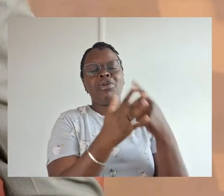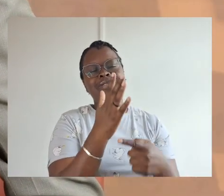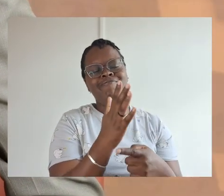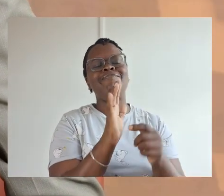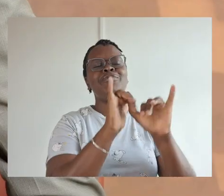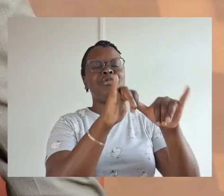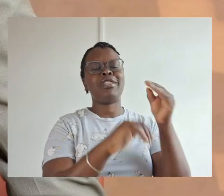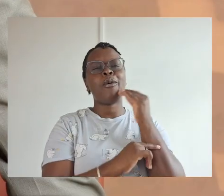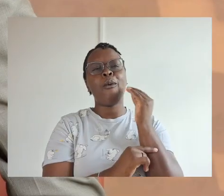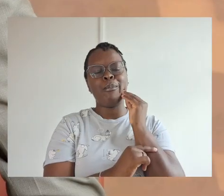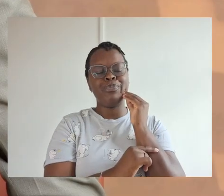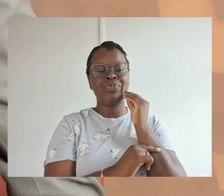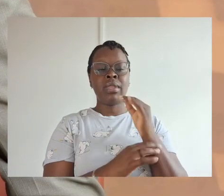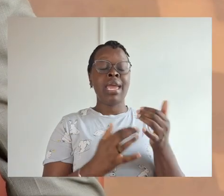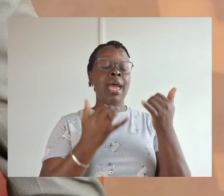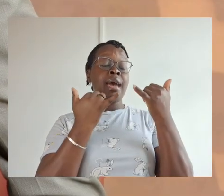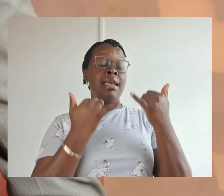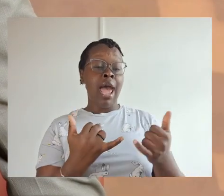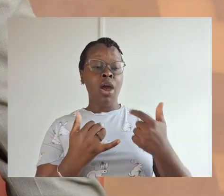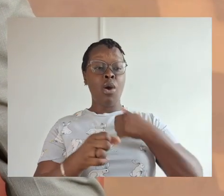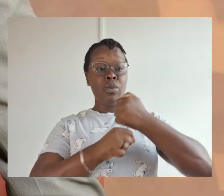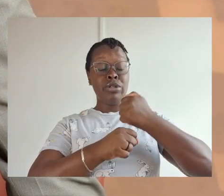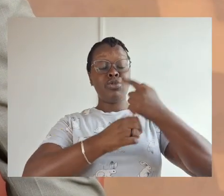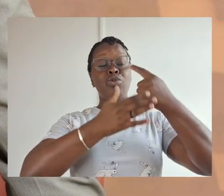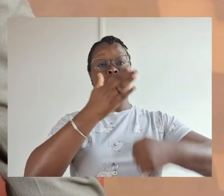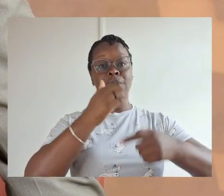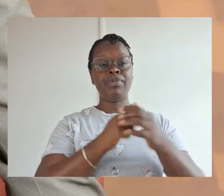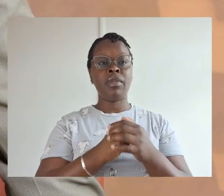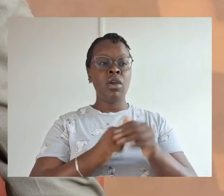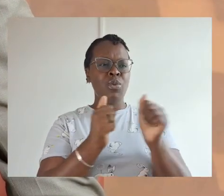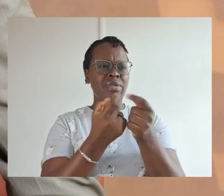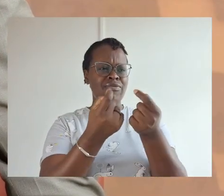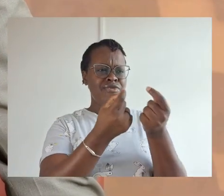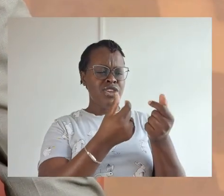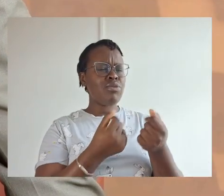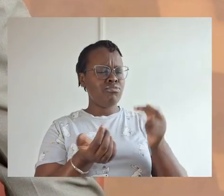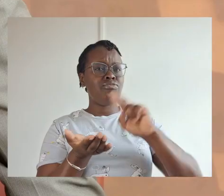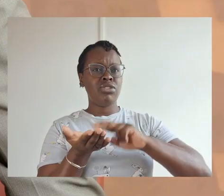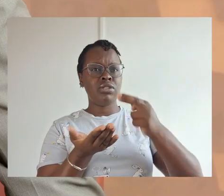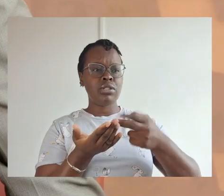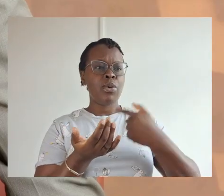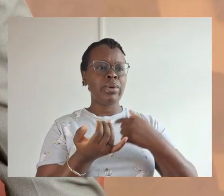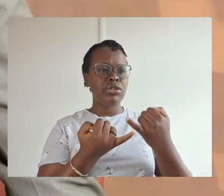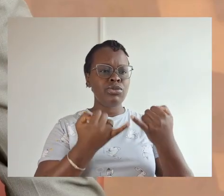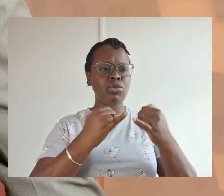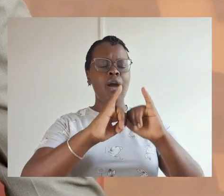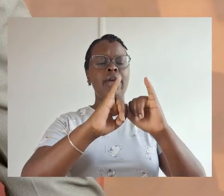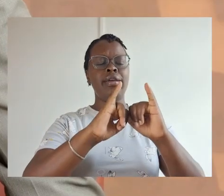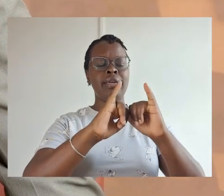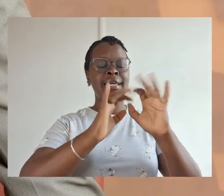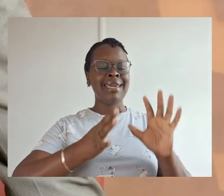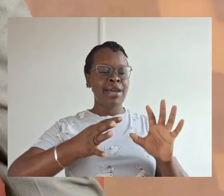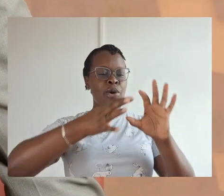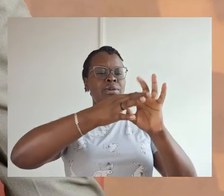the COVID then. And now, what we do is, with little resources, we are trying